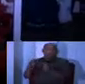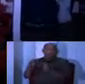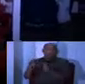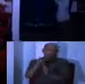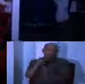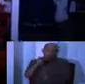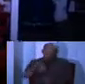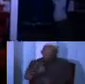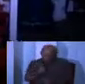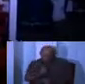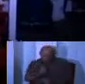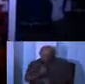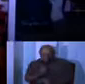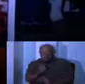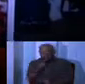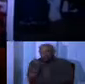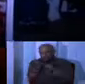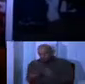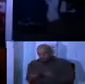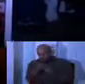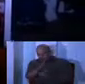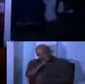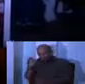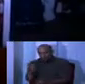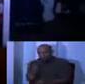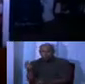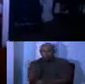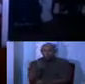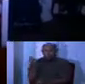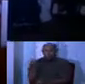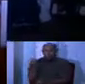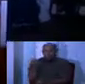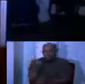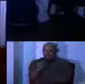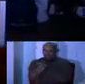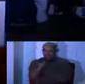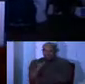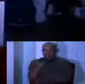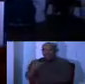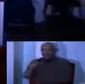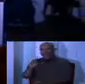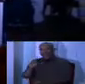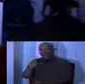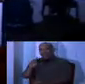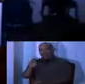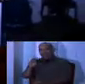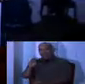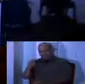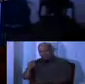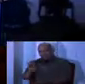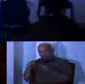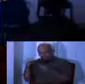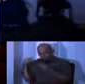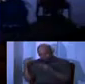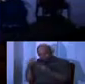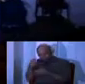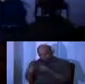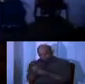lives, telling the story of Christmas, not just in this season of Advent, but throughout this year to